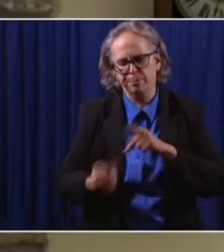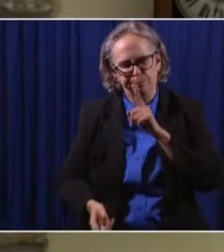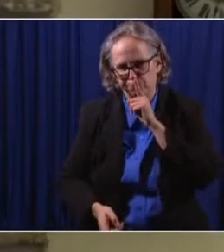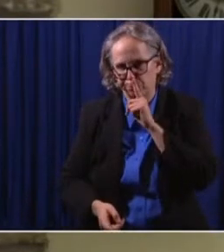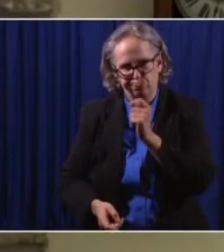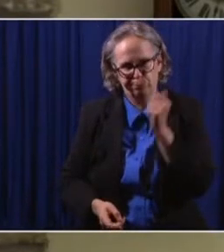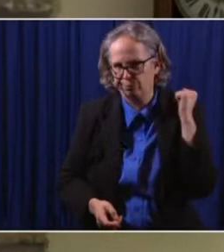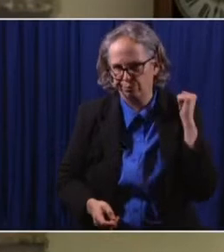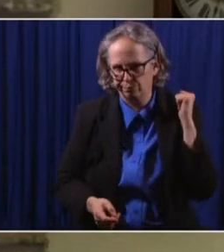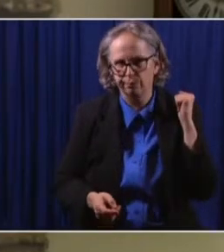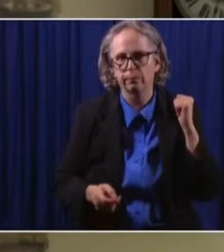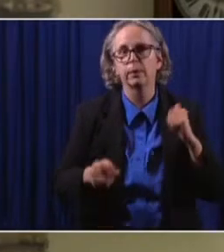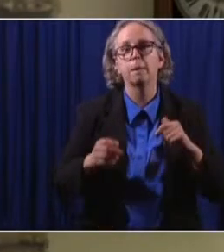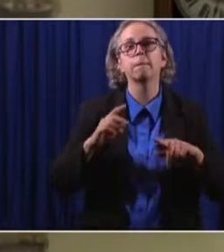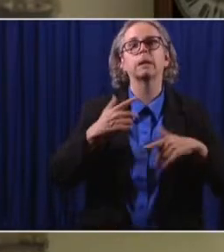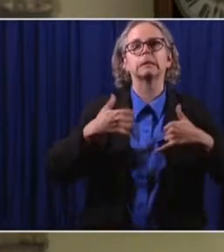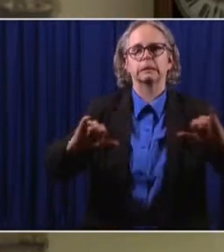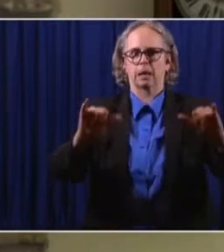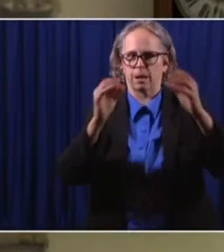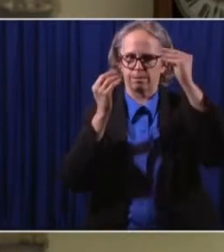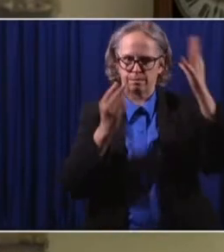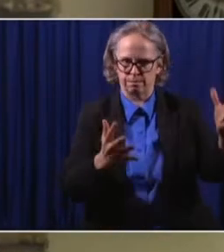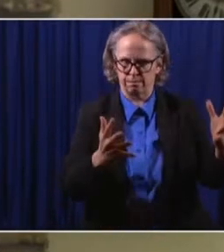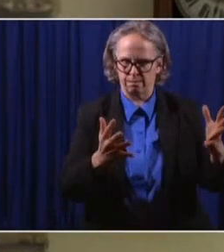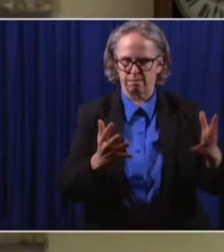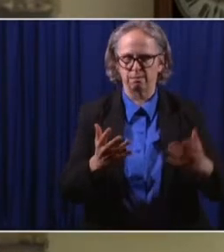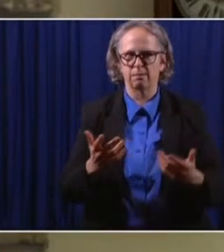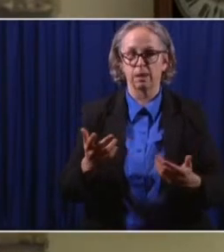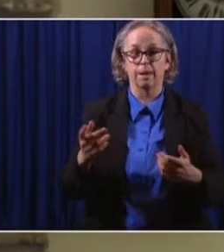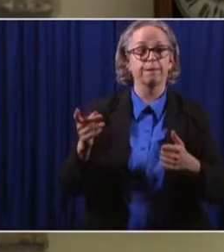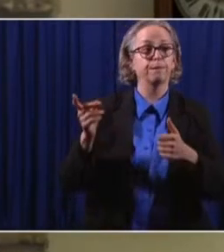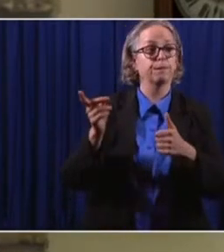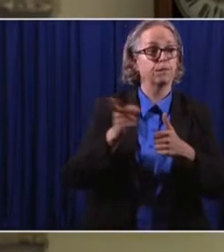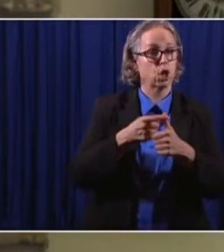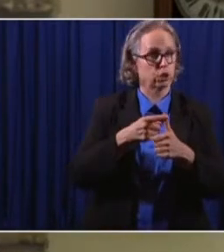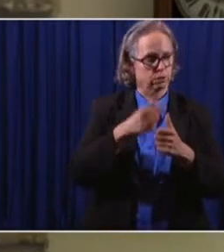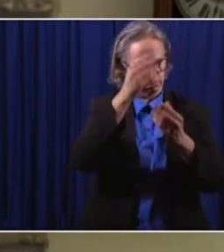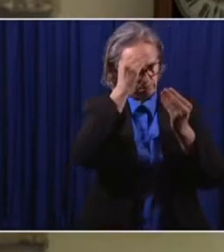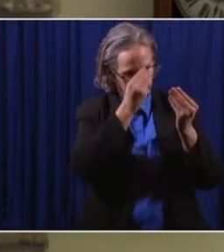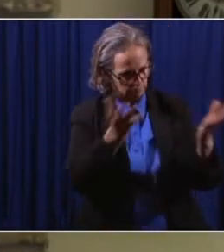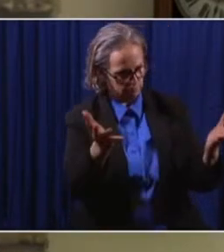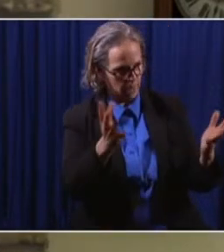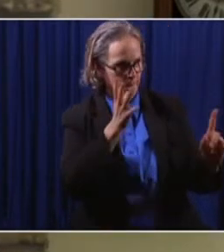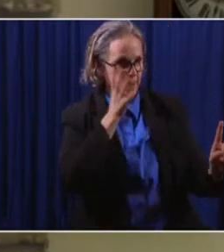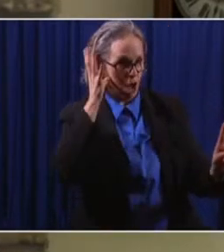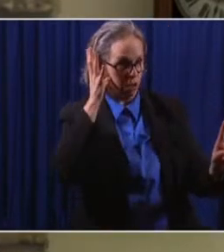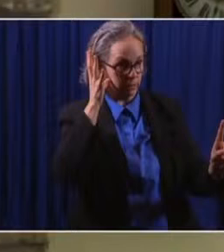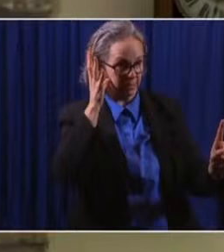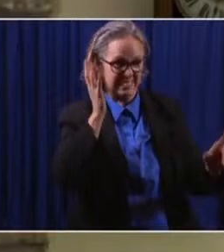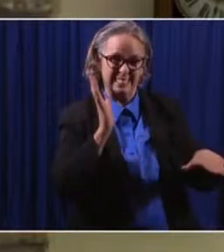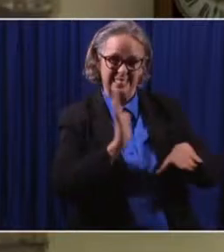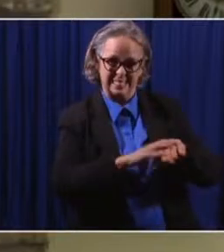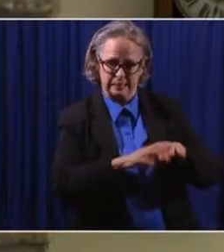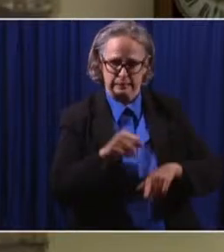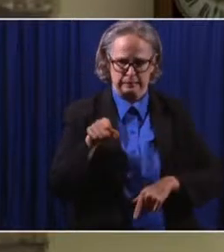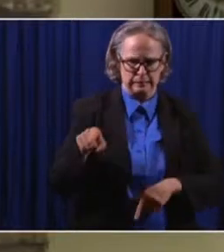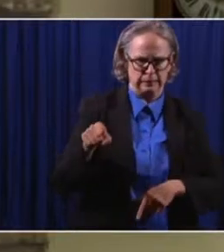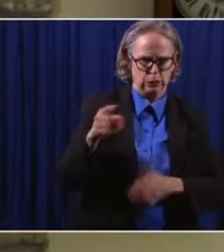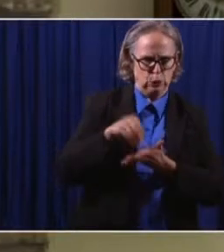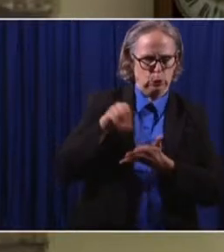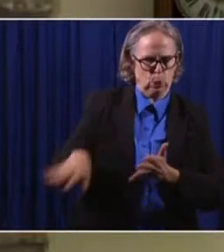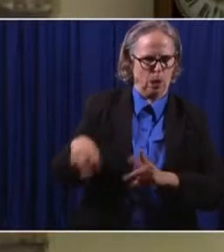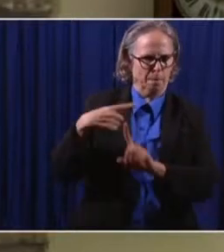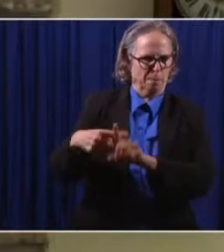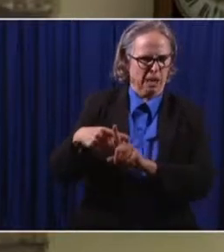but we want the schools to first, of course, contact the parents if they have come in contact with